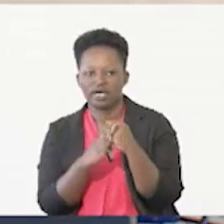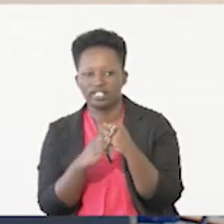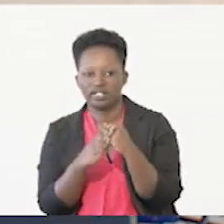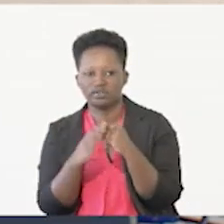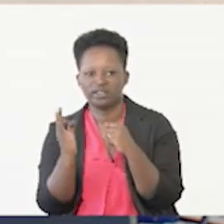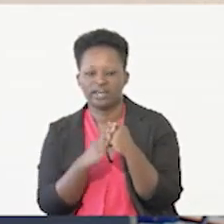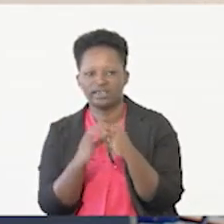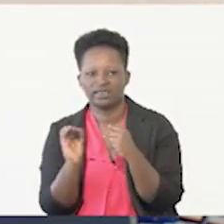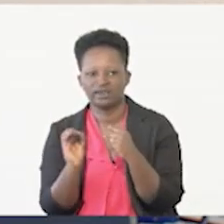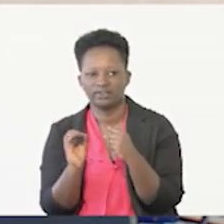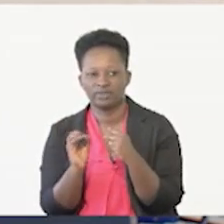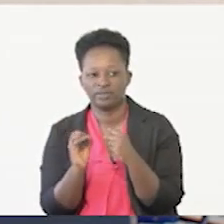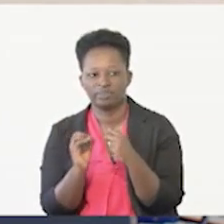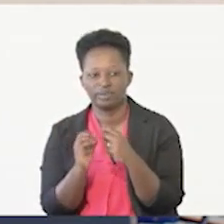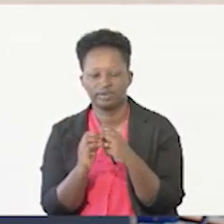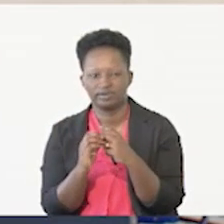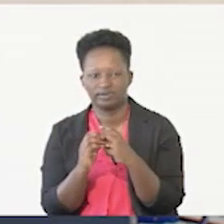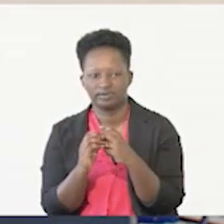3,980.